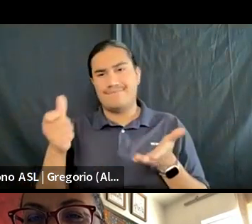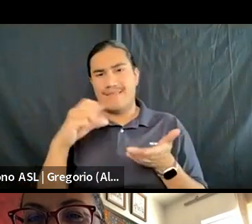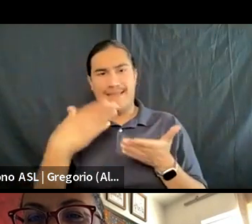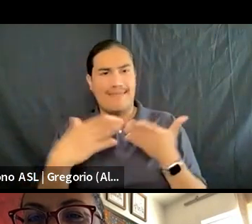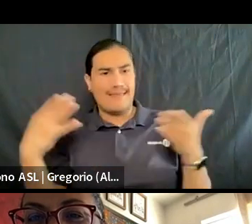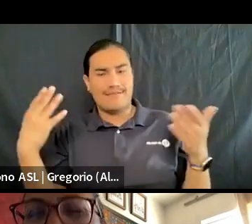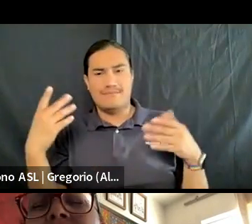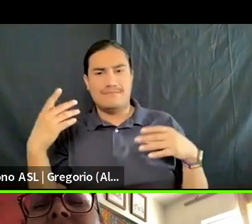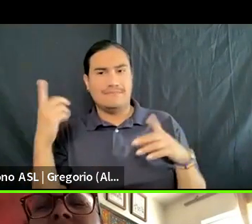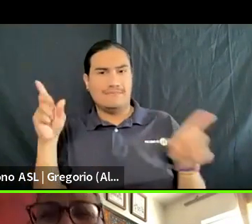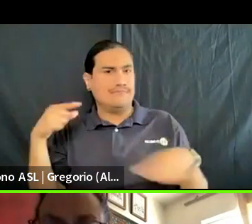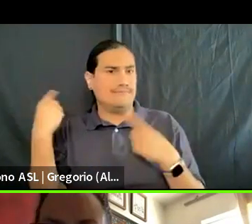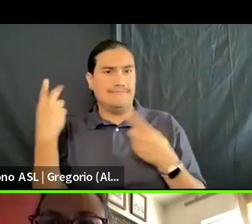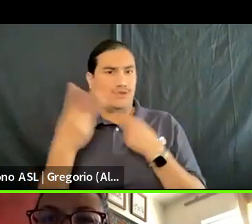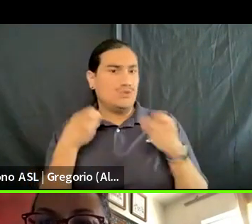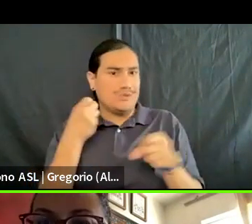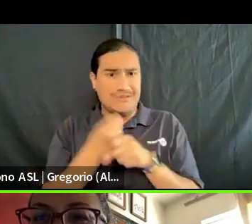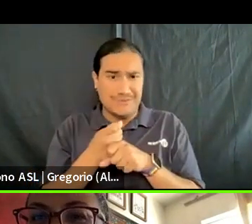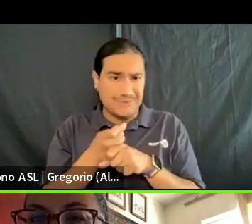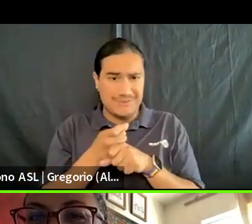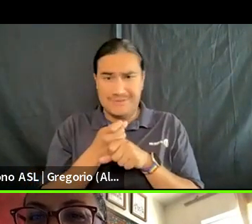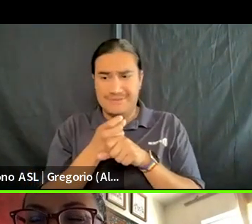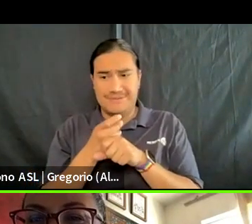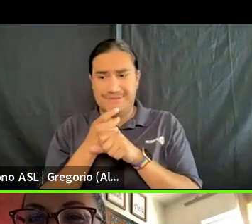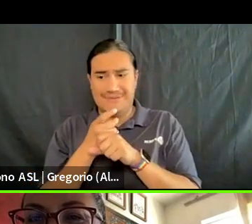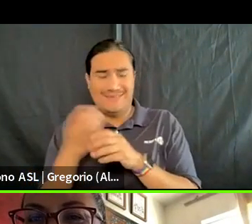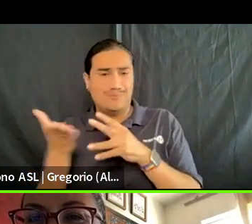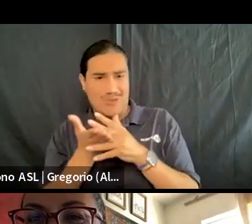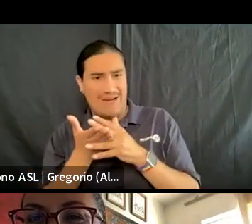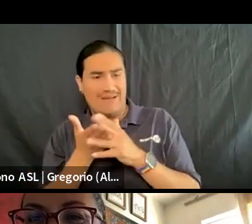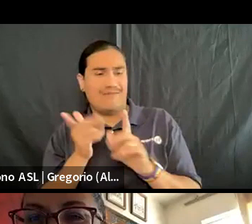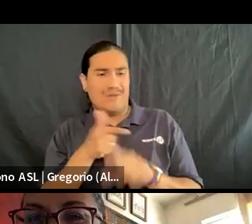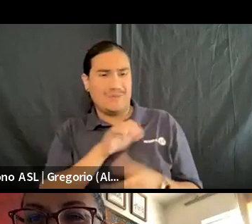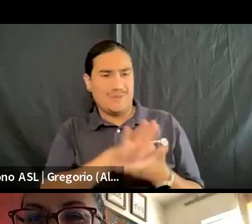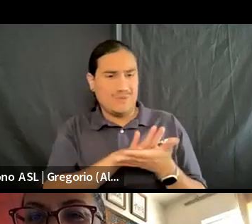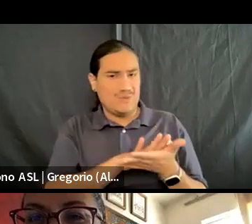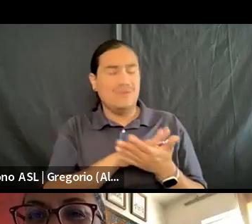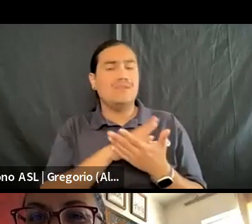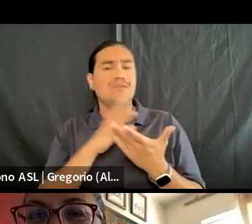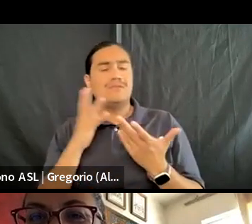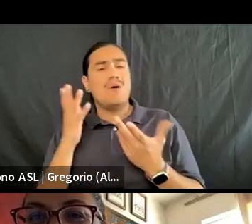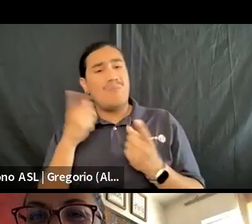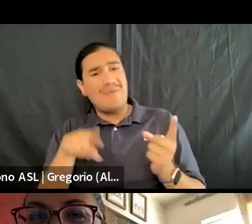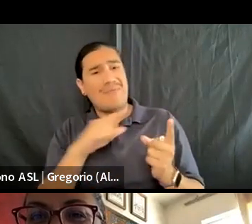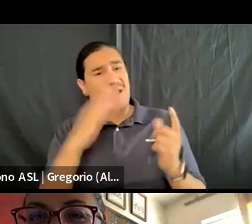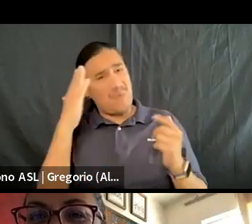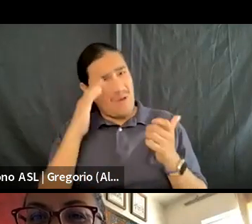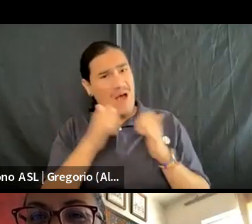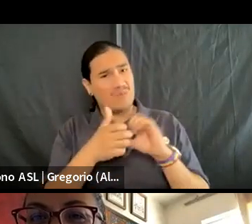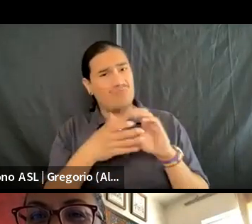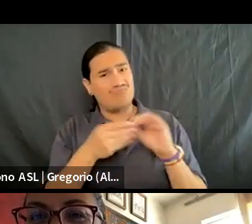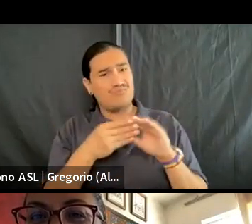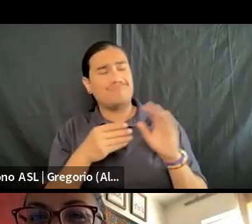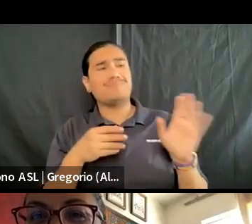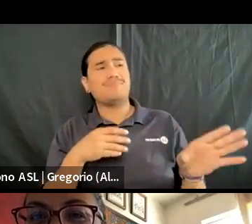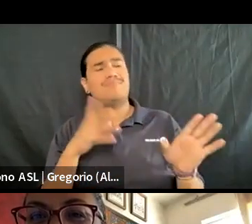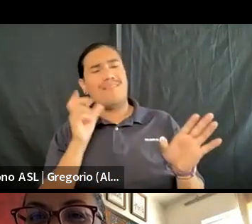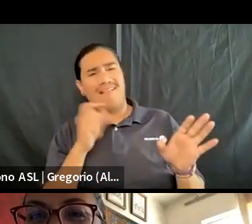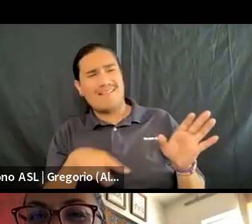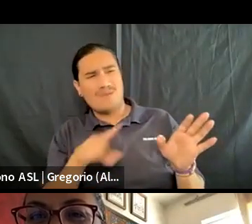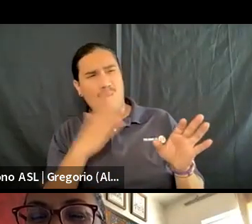in school that they know how to tell a story. And I tell, well, what do you hate about a